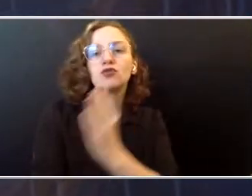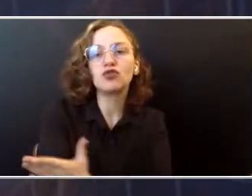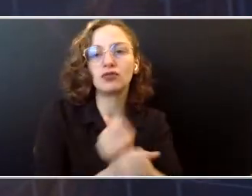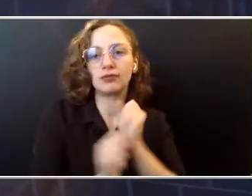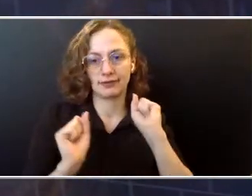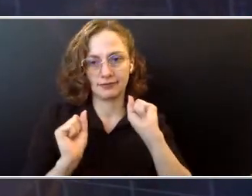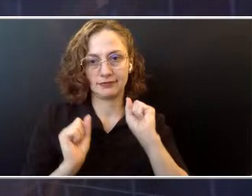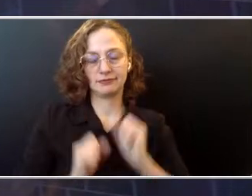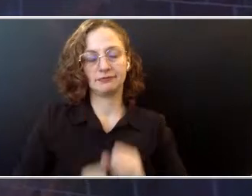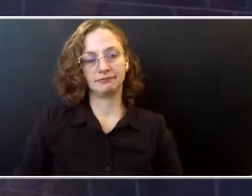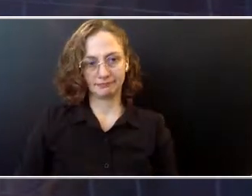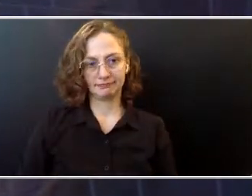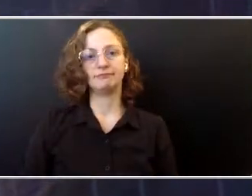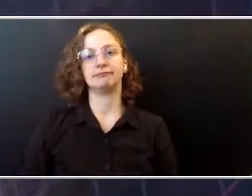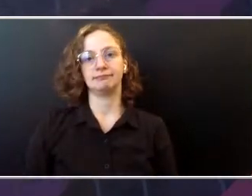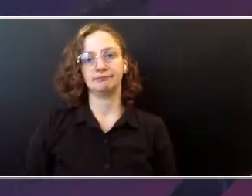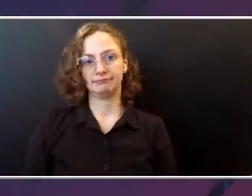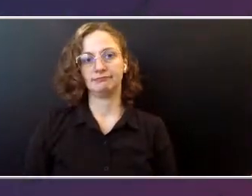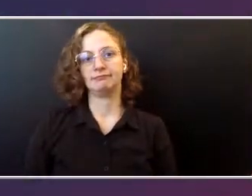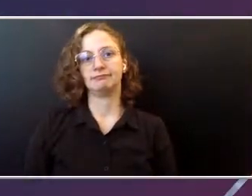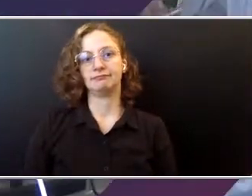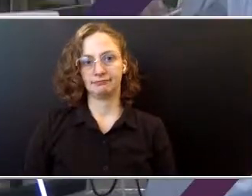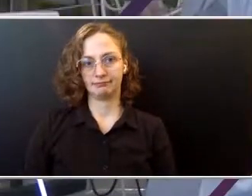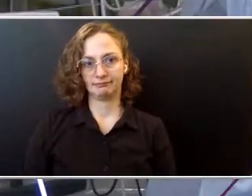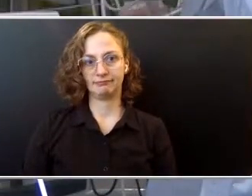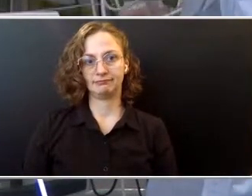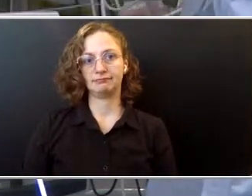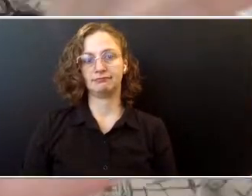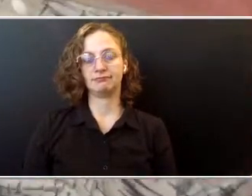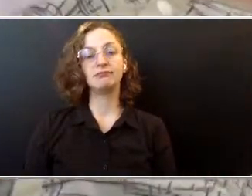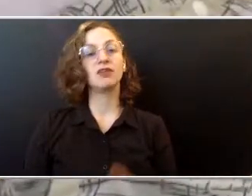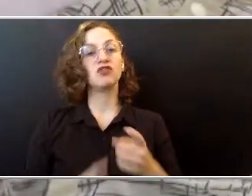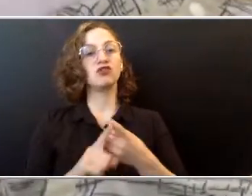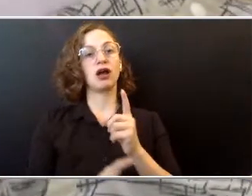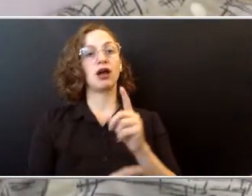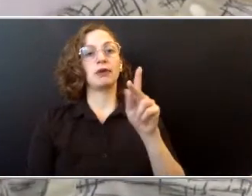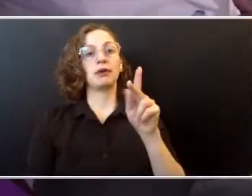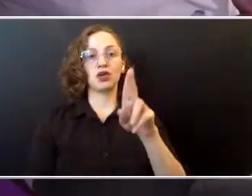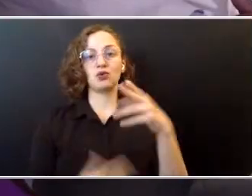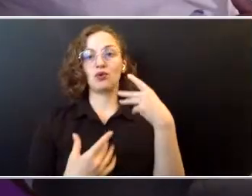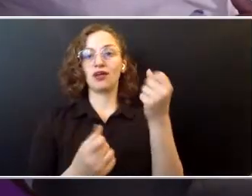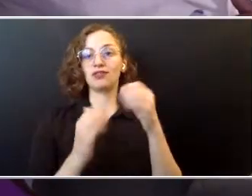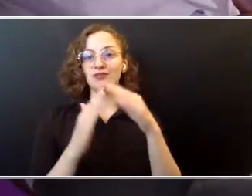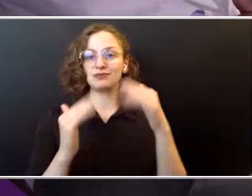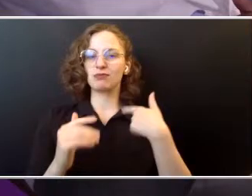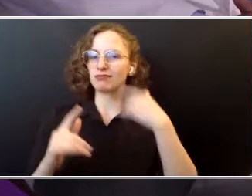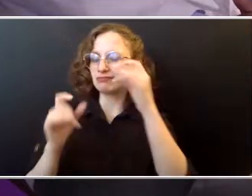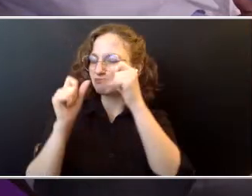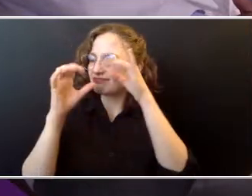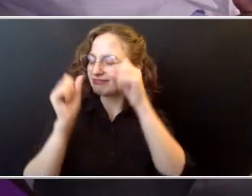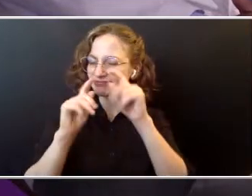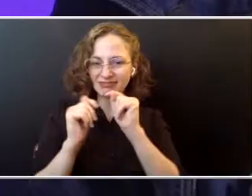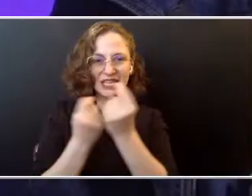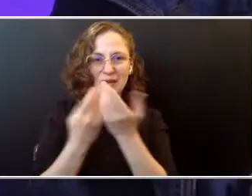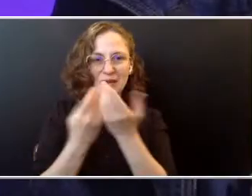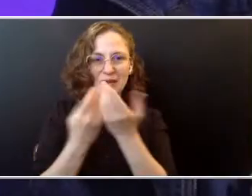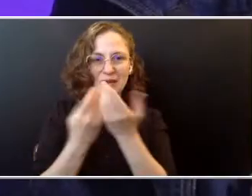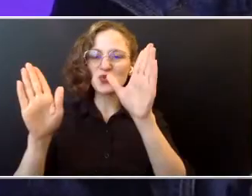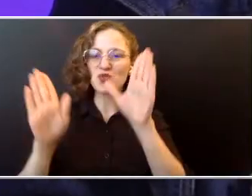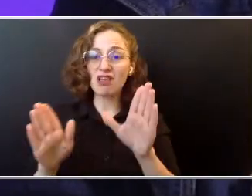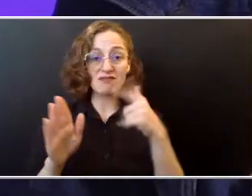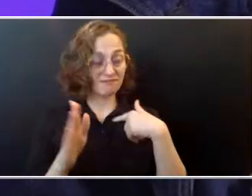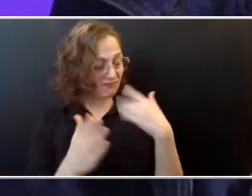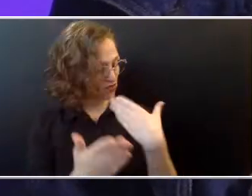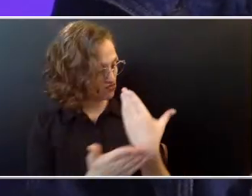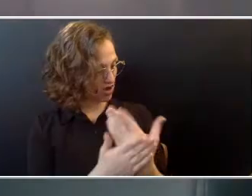From the University of Kansas Health System. I am amazed. The team here is great. I came on a Tuesday, and then by Saturday,